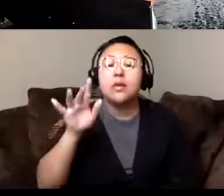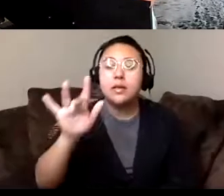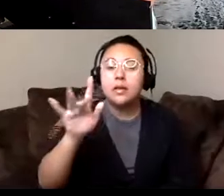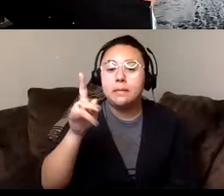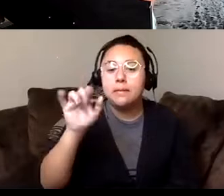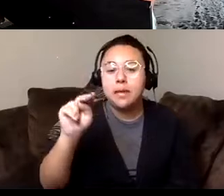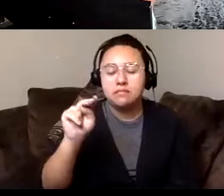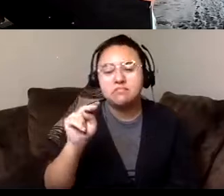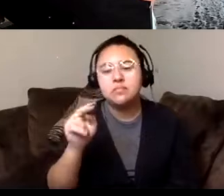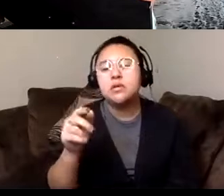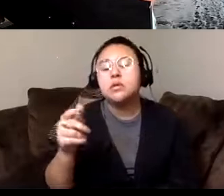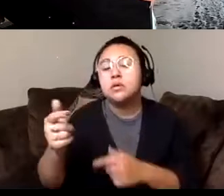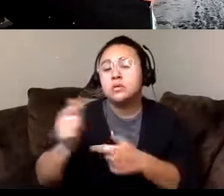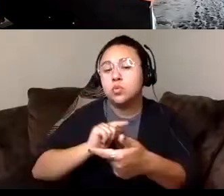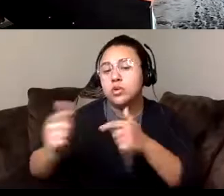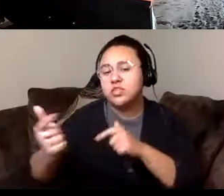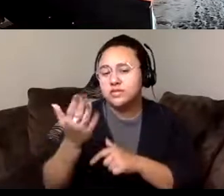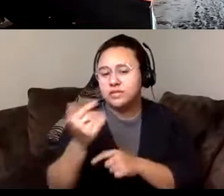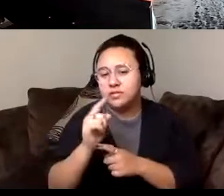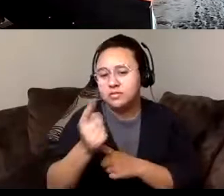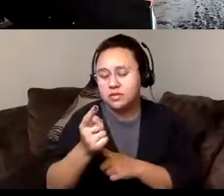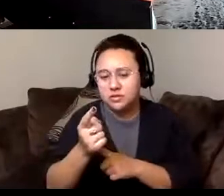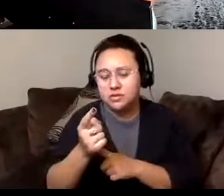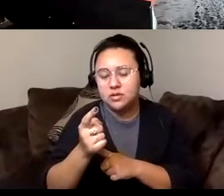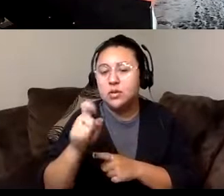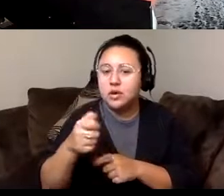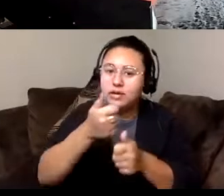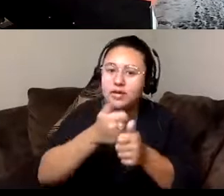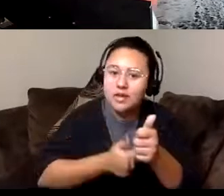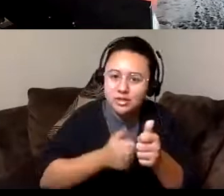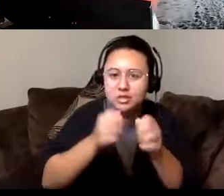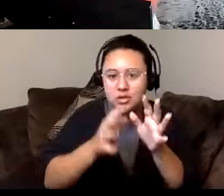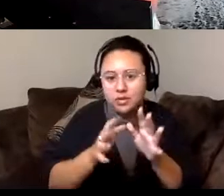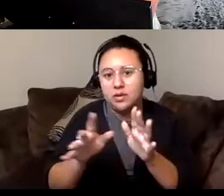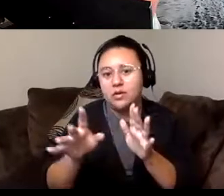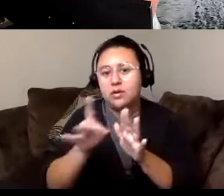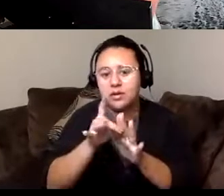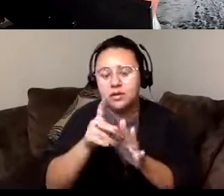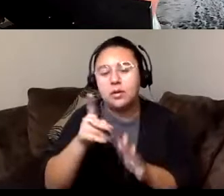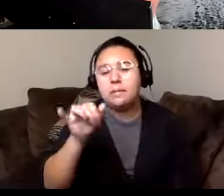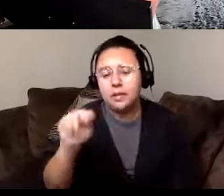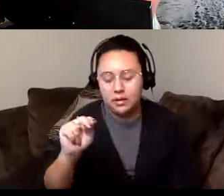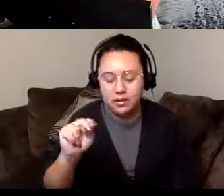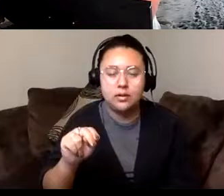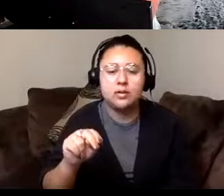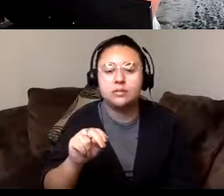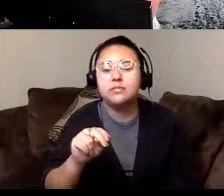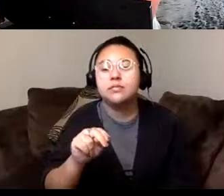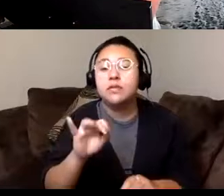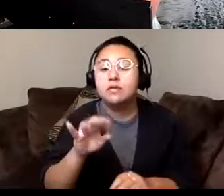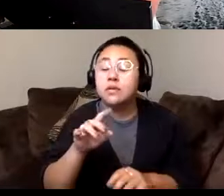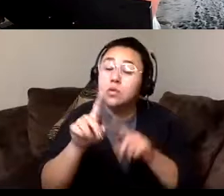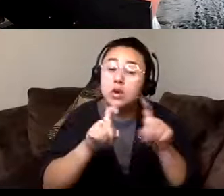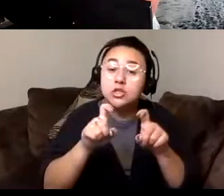switch approximately every 15 minutes. You'll want to repin. You can type your questions in the chat or use the Q&A at the bottom of your